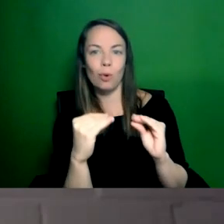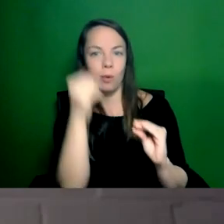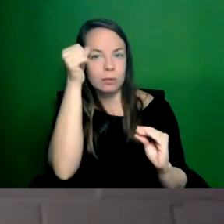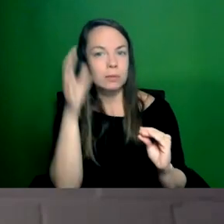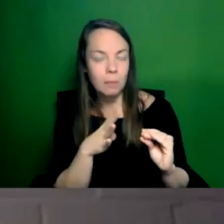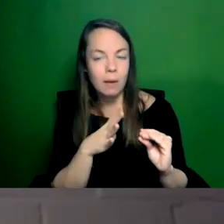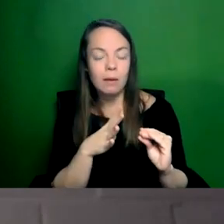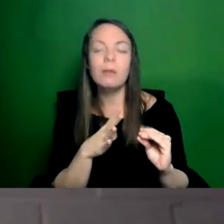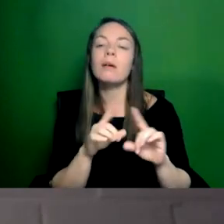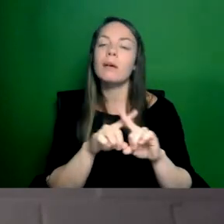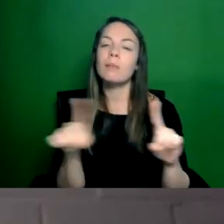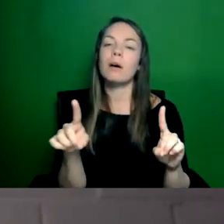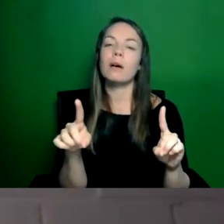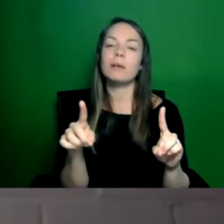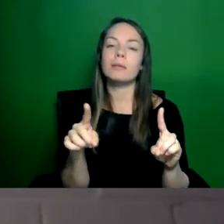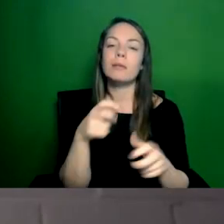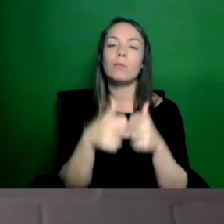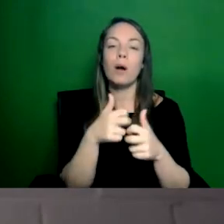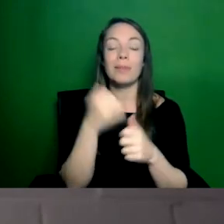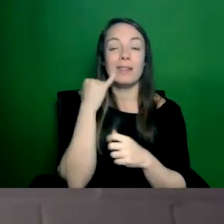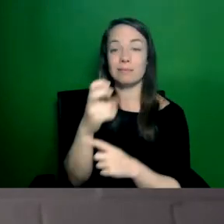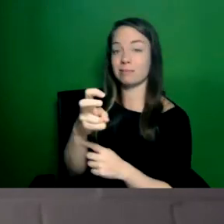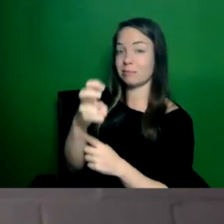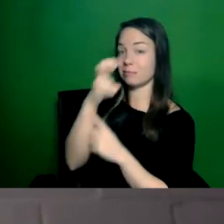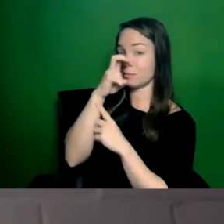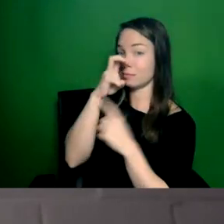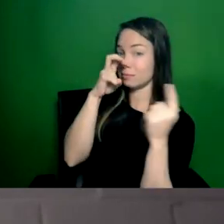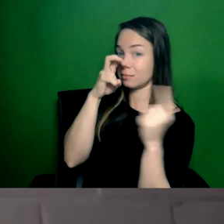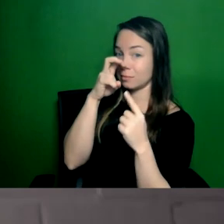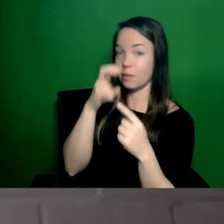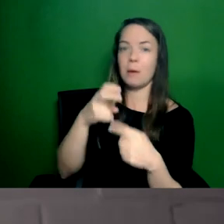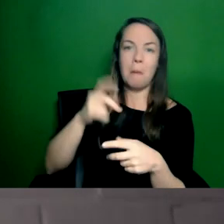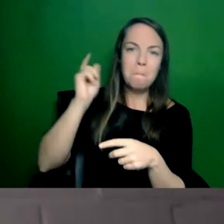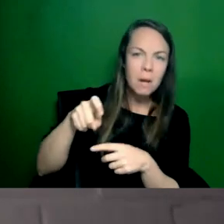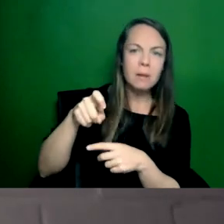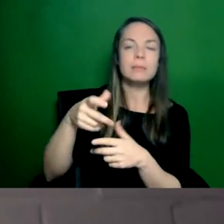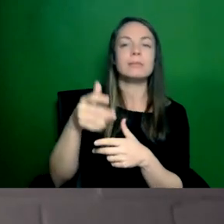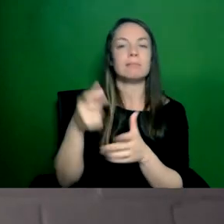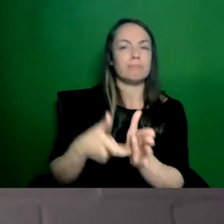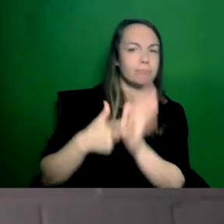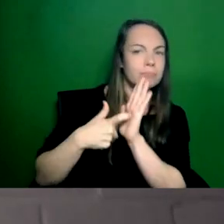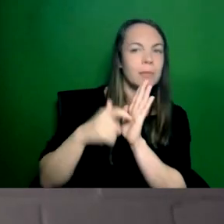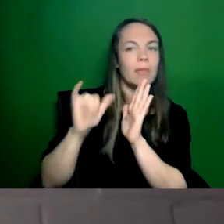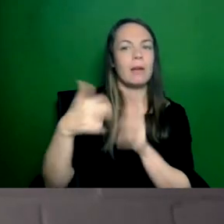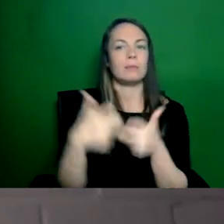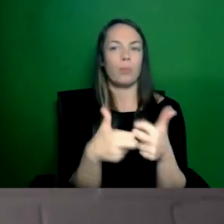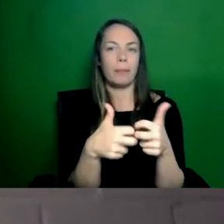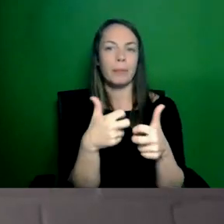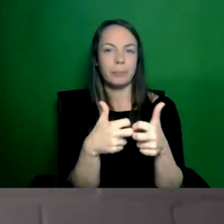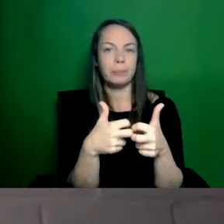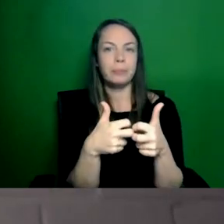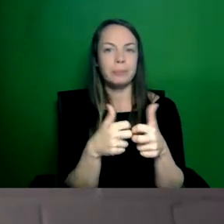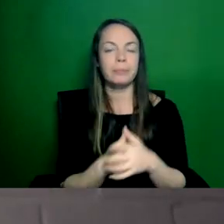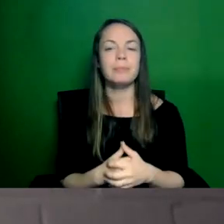happens is where the rigid notions come in. I think that's where the real issue in lies. And I think